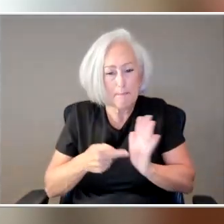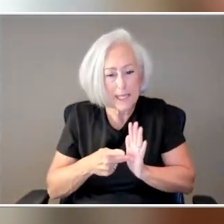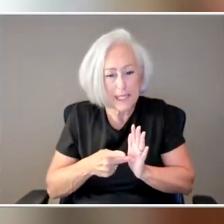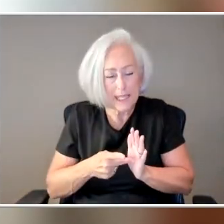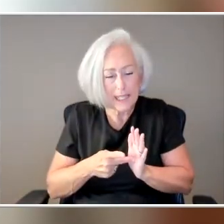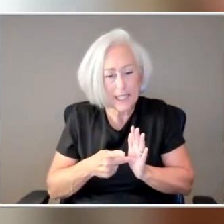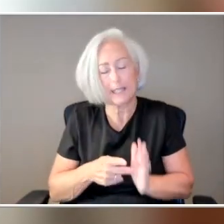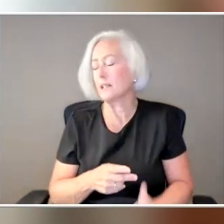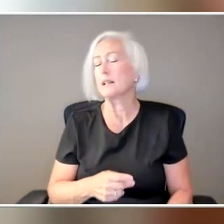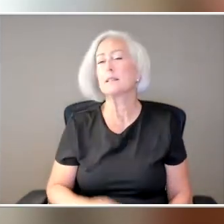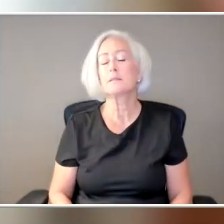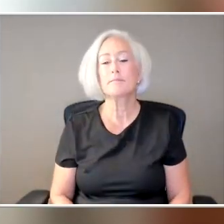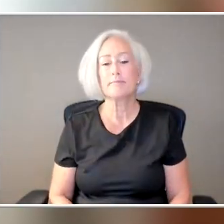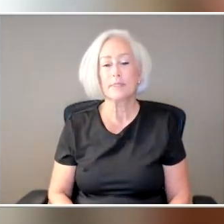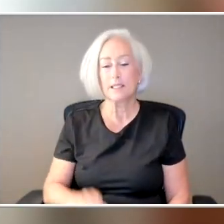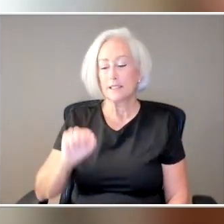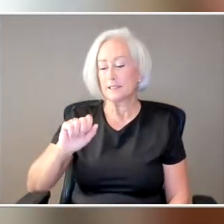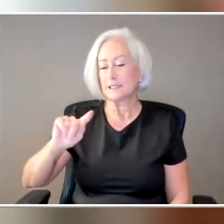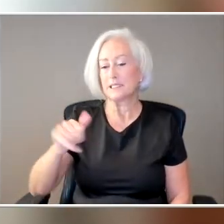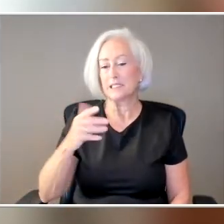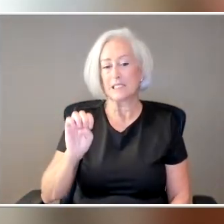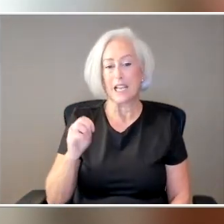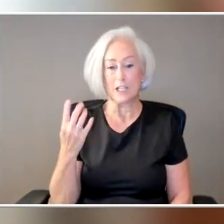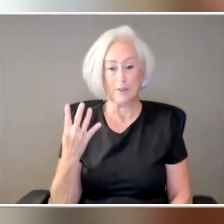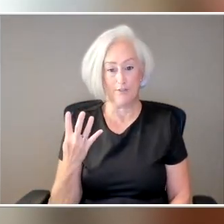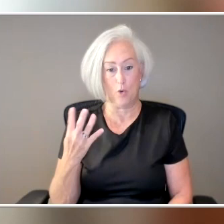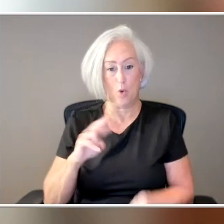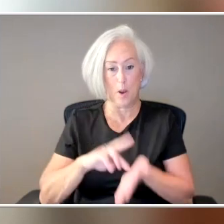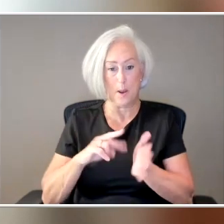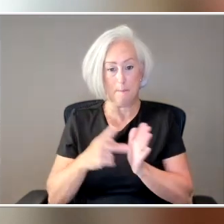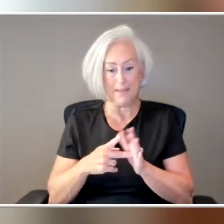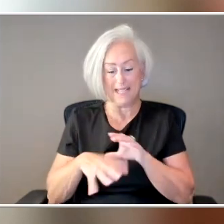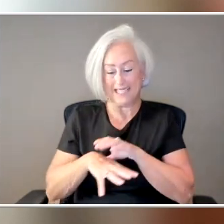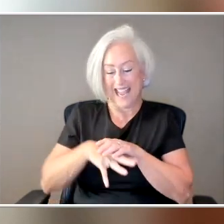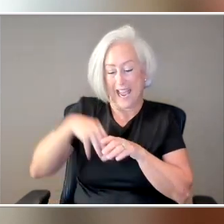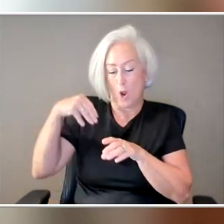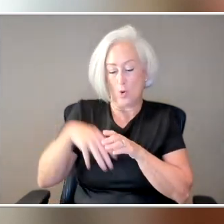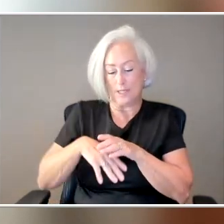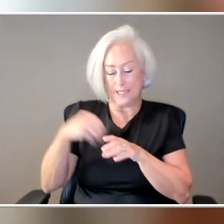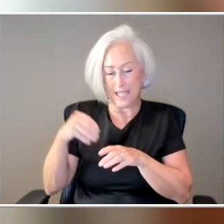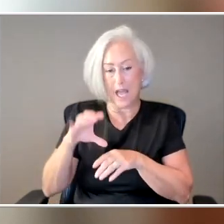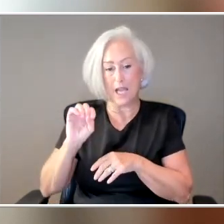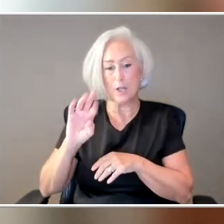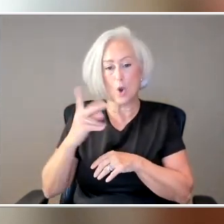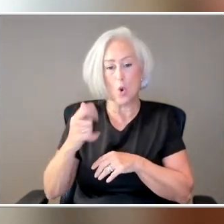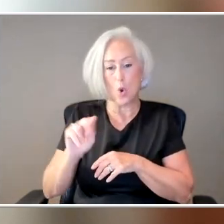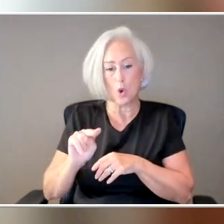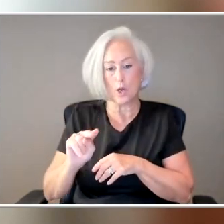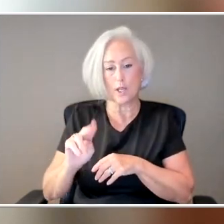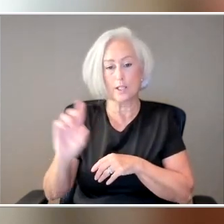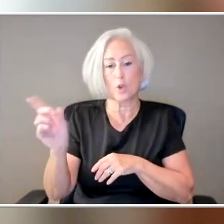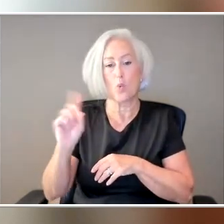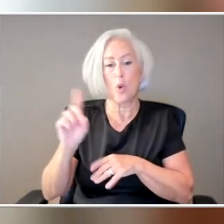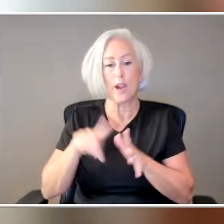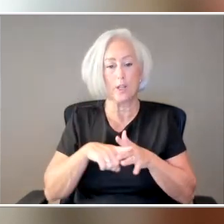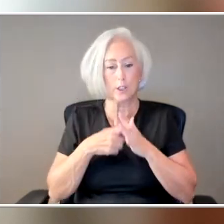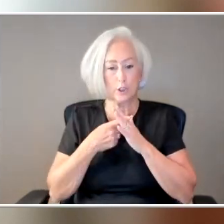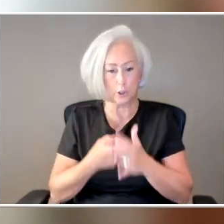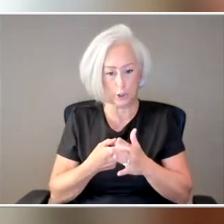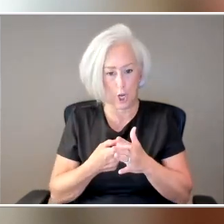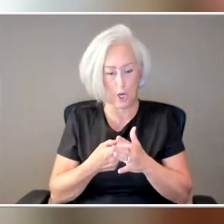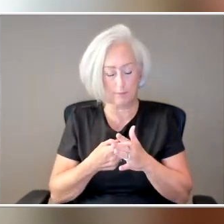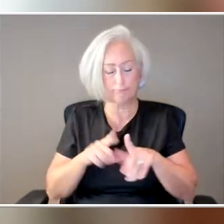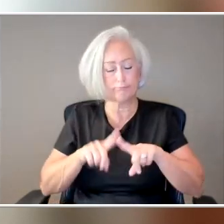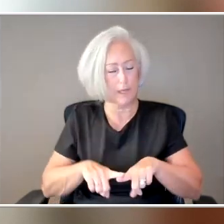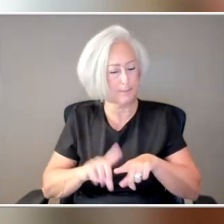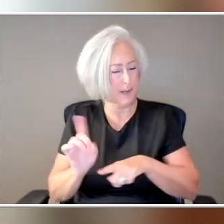So, when we say stage 4, that means the cancer is outside of the organ that it started in, and, depending on the organ where it was. And